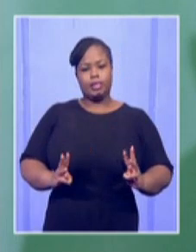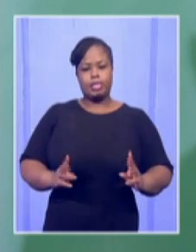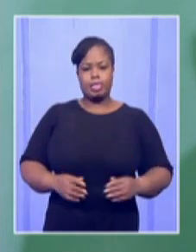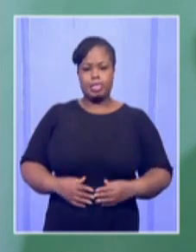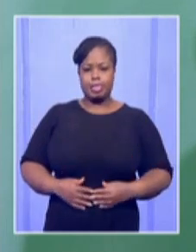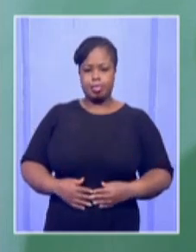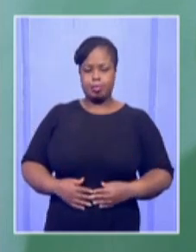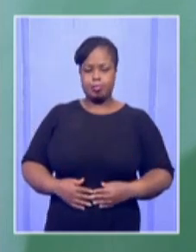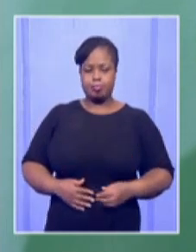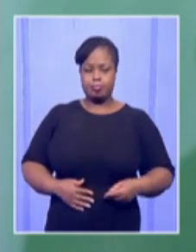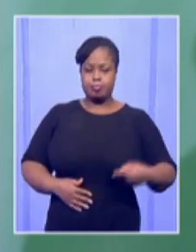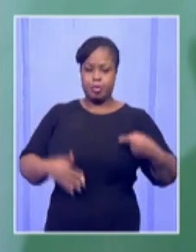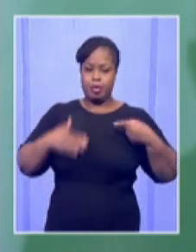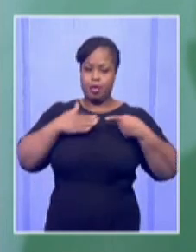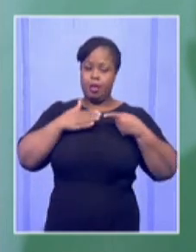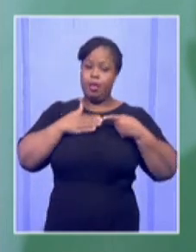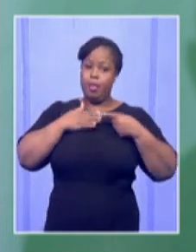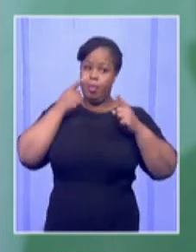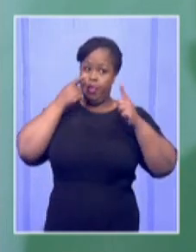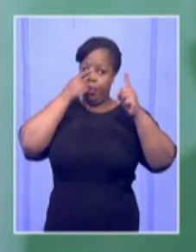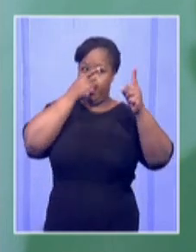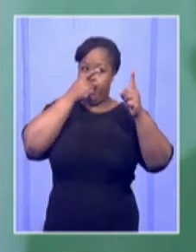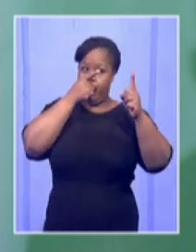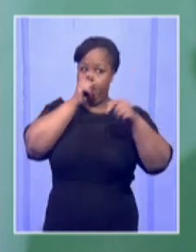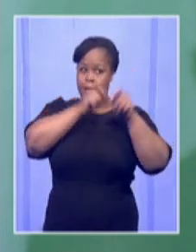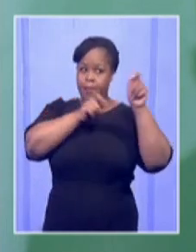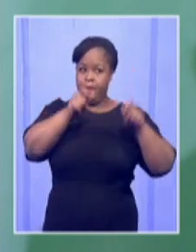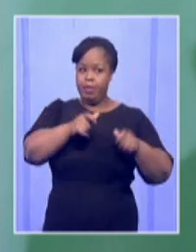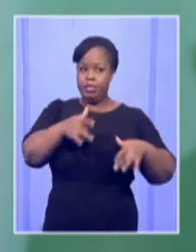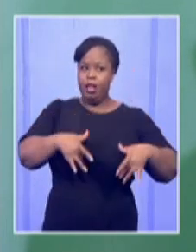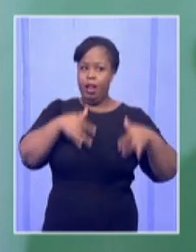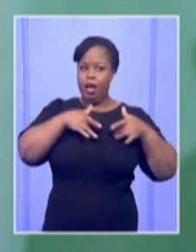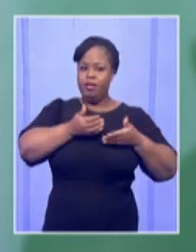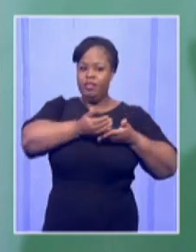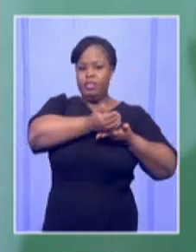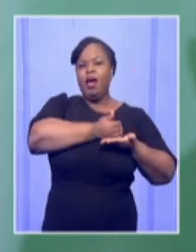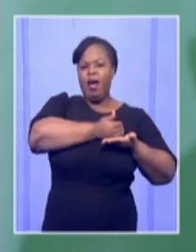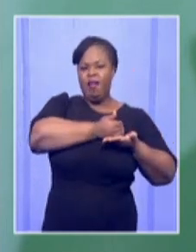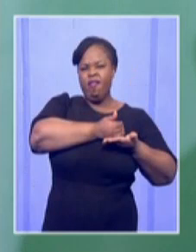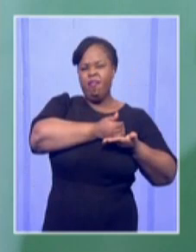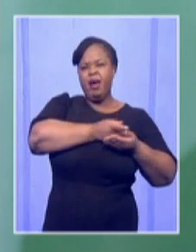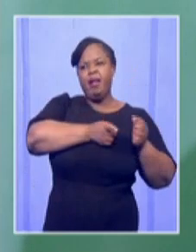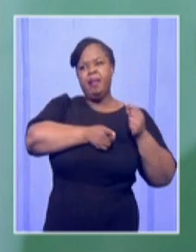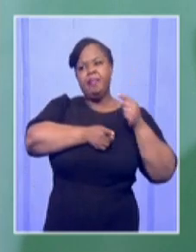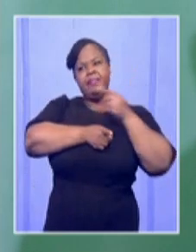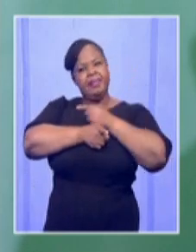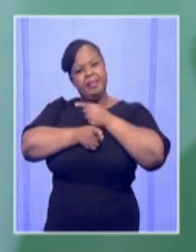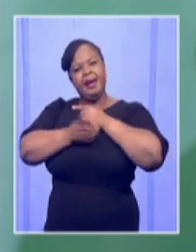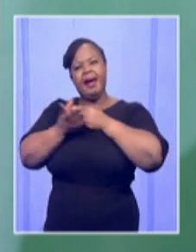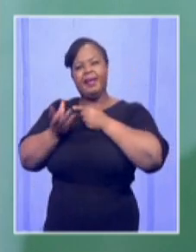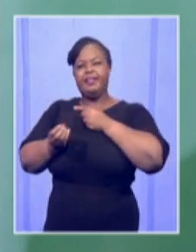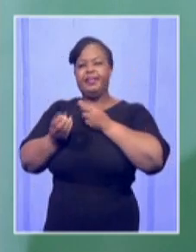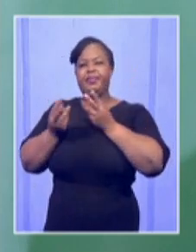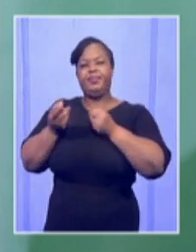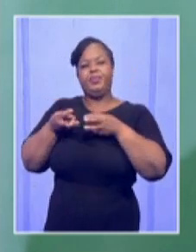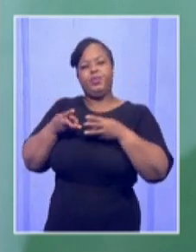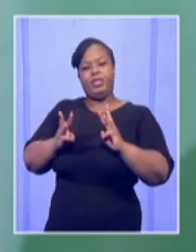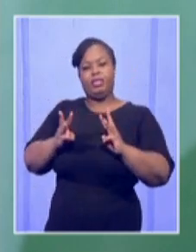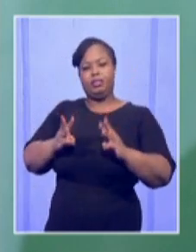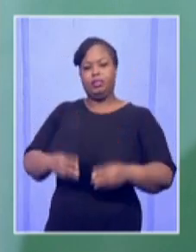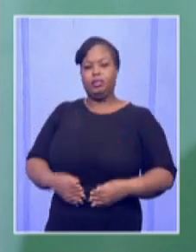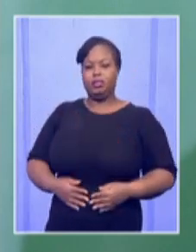whereas the objective was to save life. They also introduce new dimensions to,